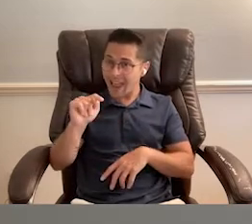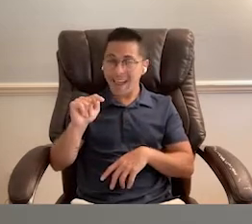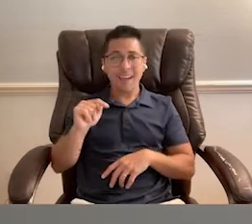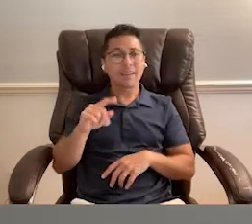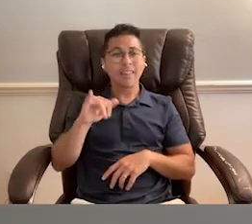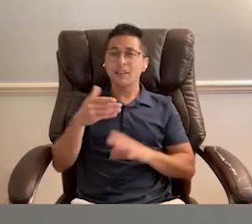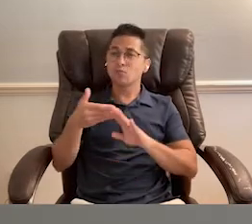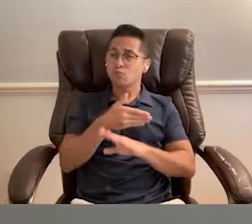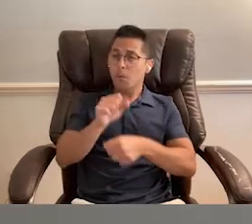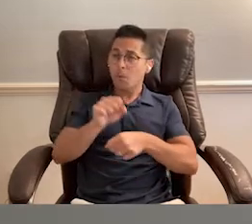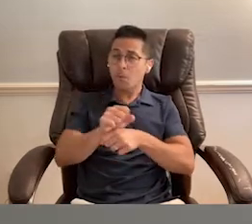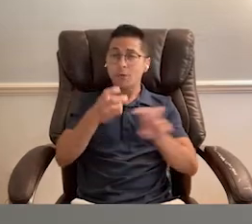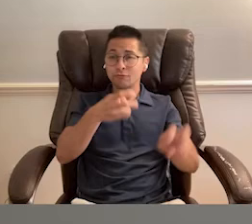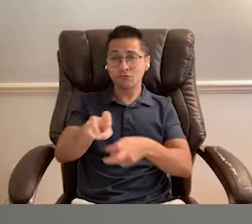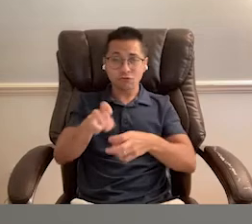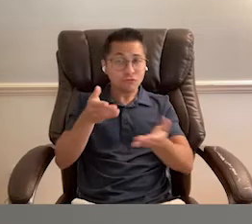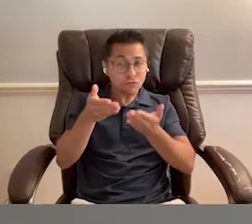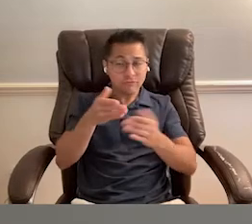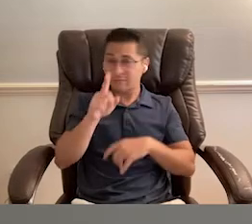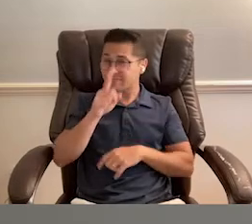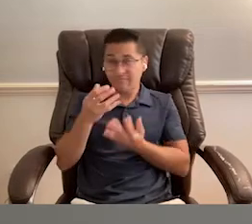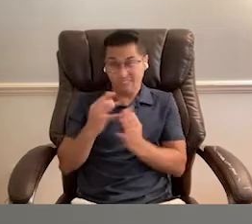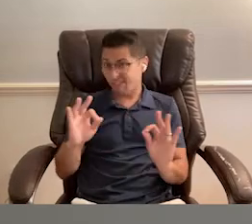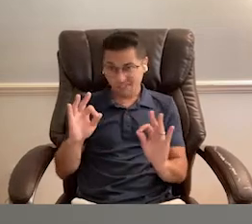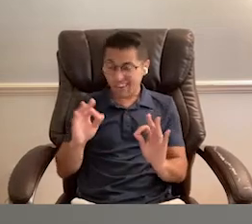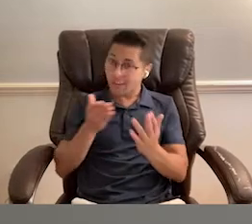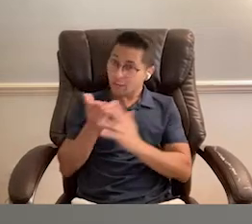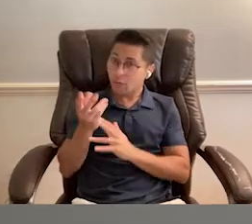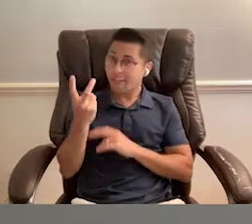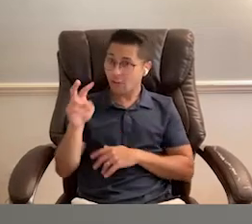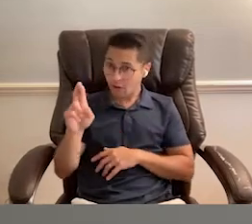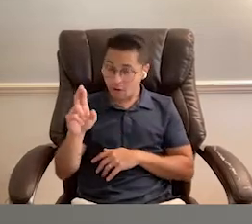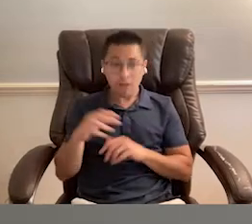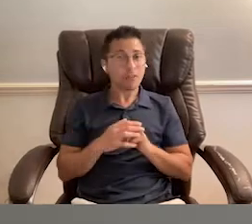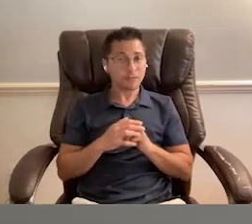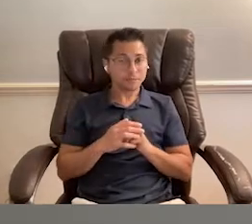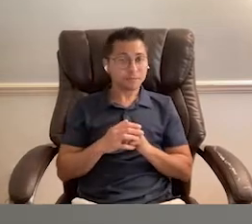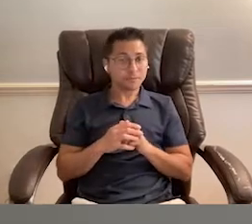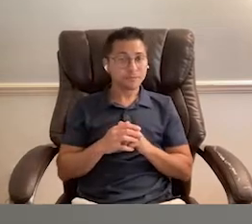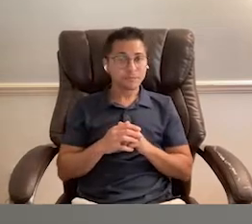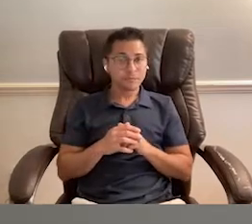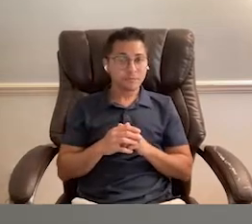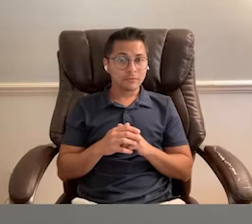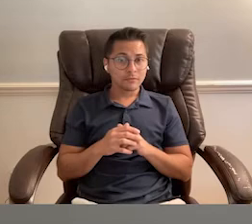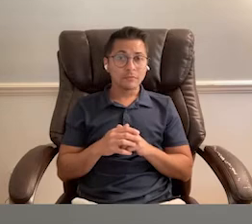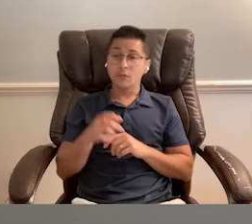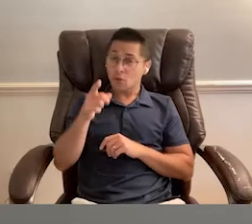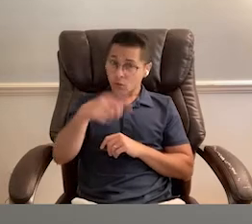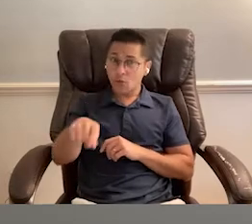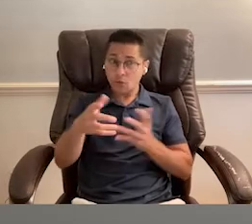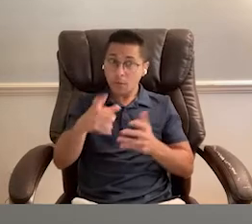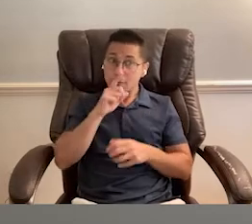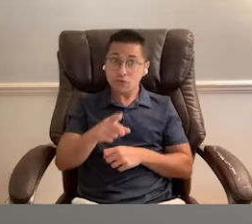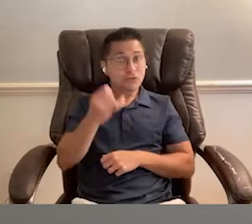these are called pre-employment transition services, and they're free services through the vocational rehabilitation offices. And so you want to